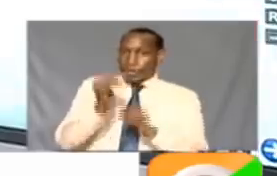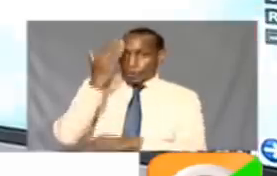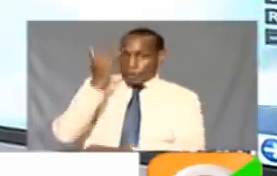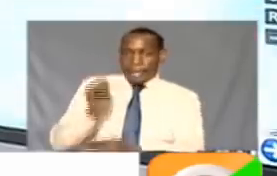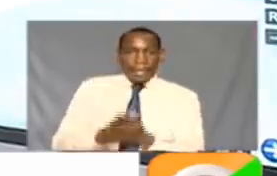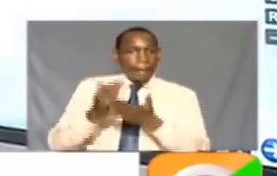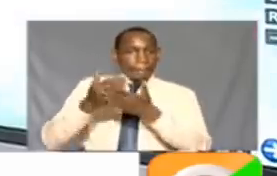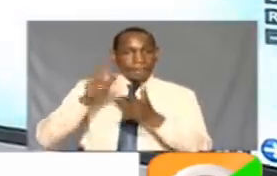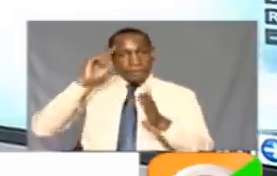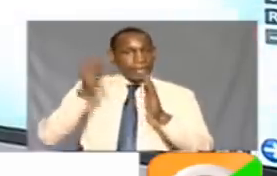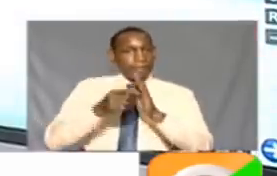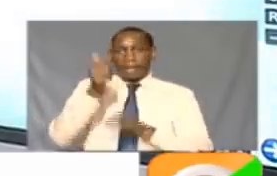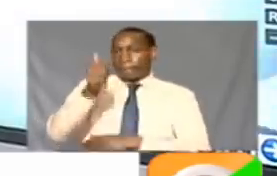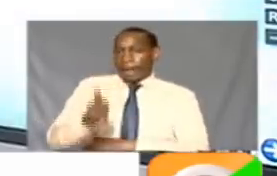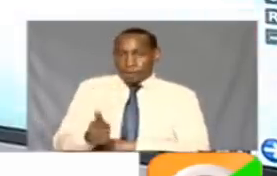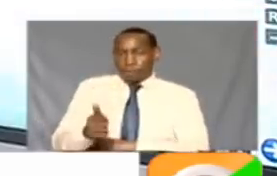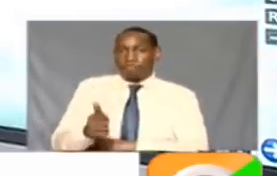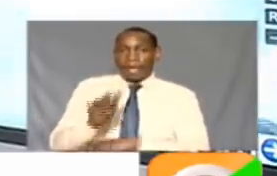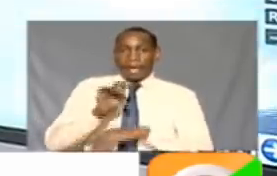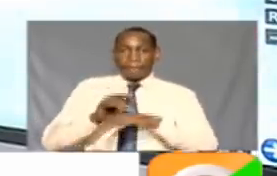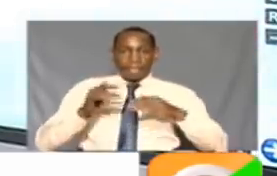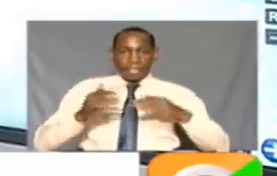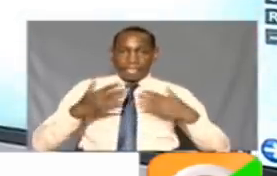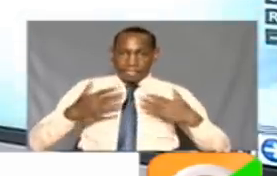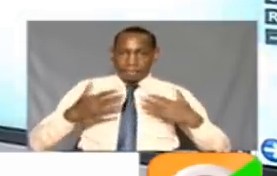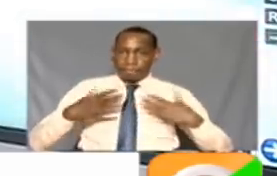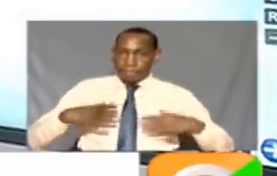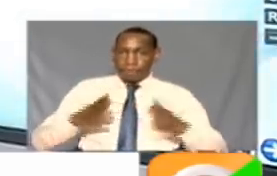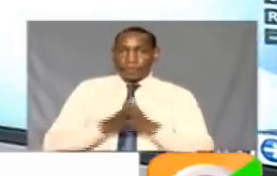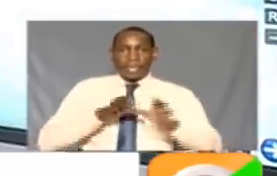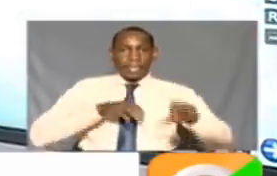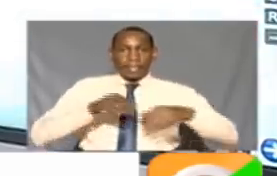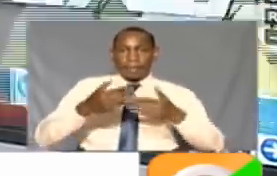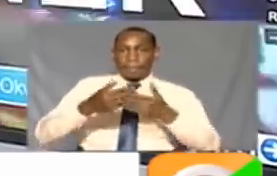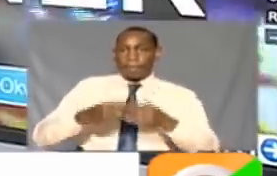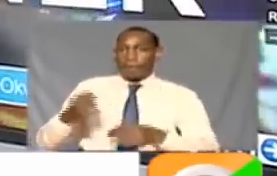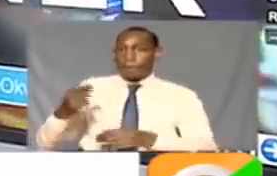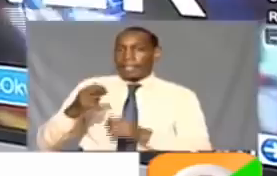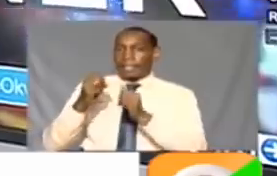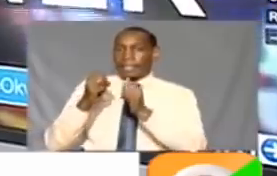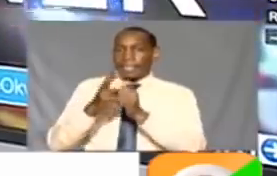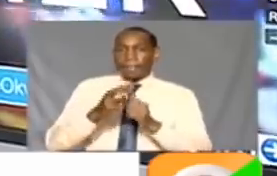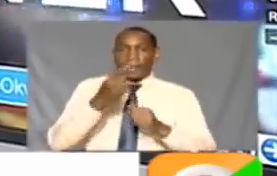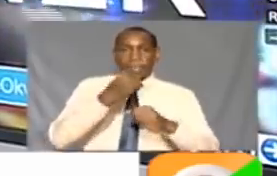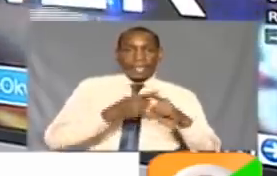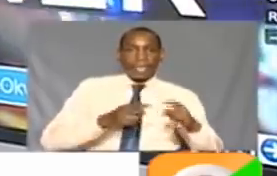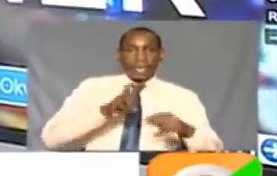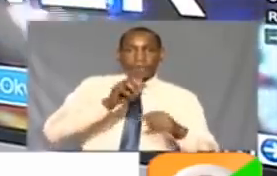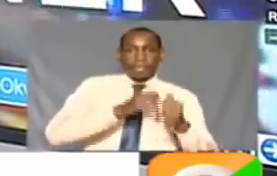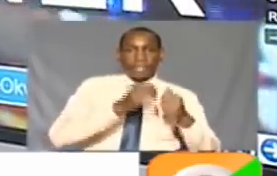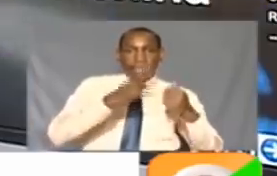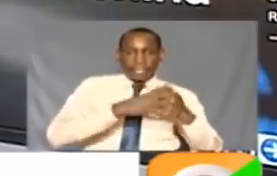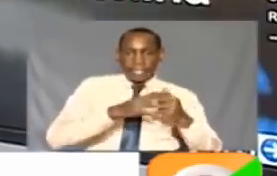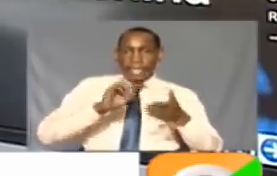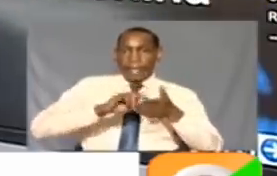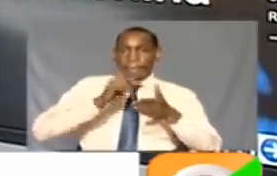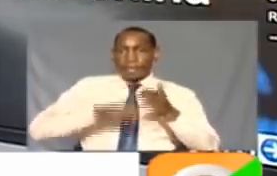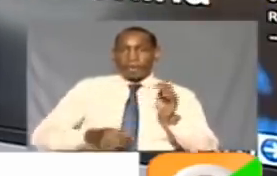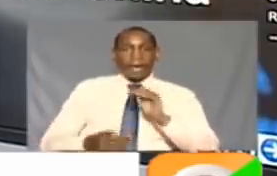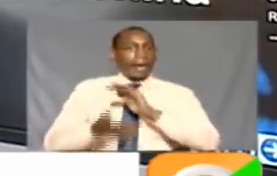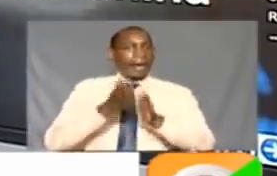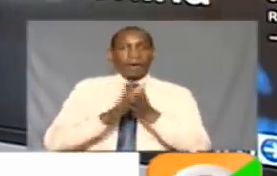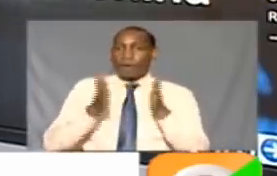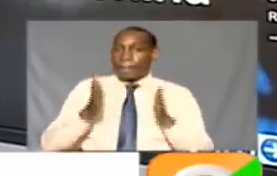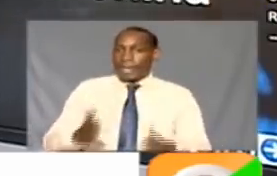it had not been identified in humans or animals before December 2019. Now, simply put, no one